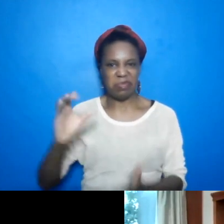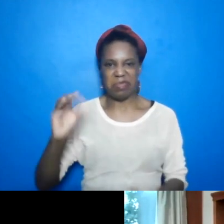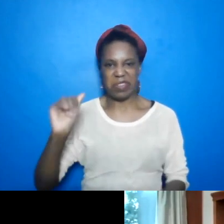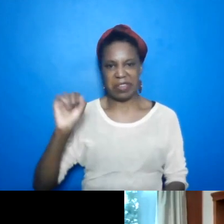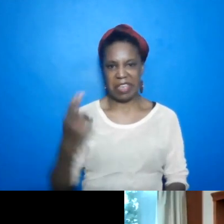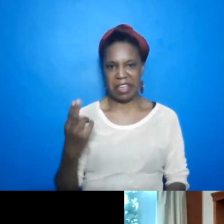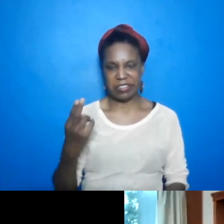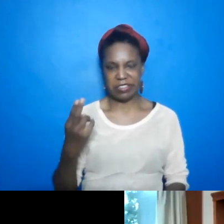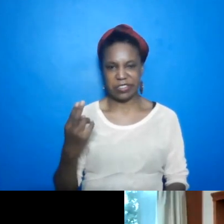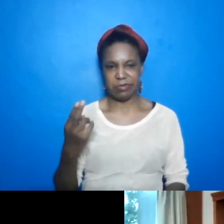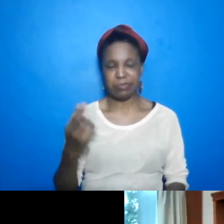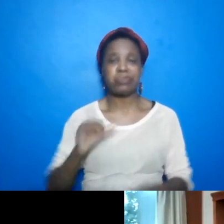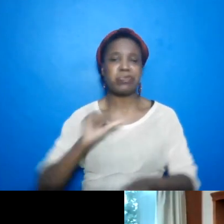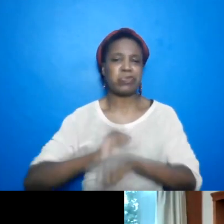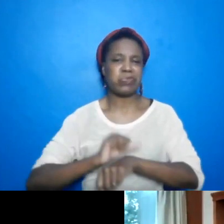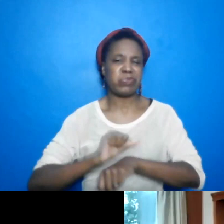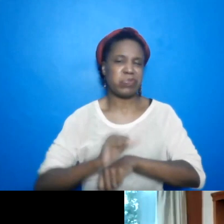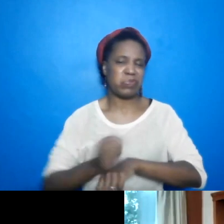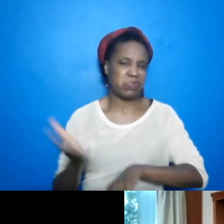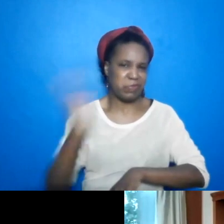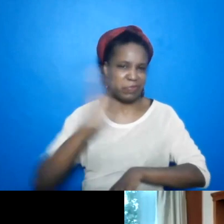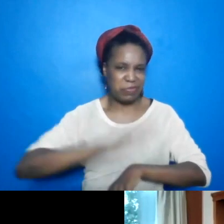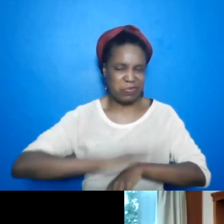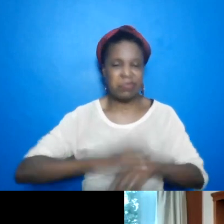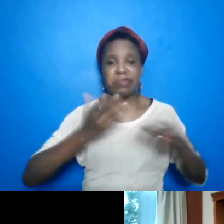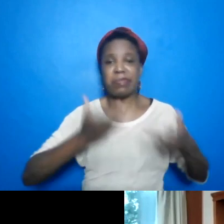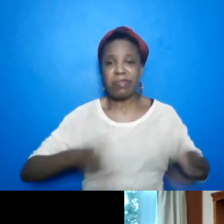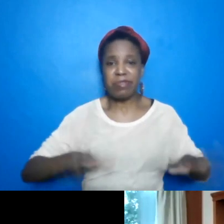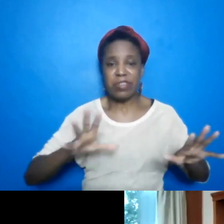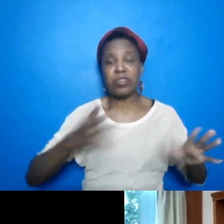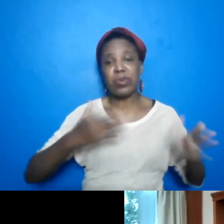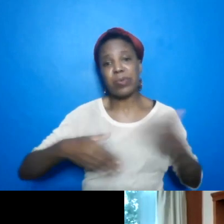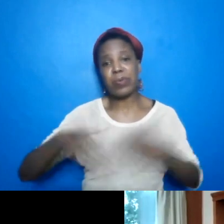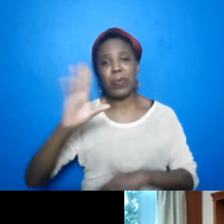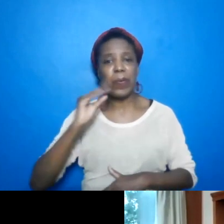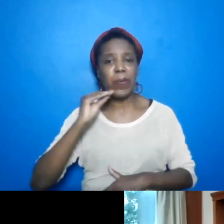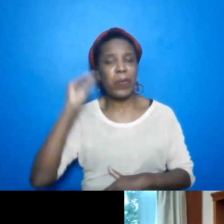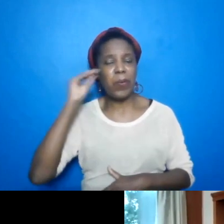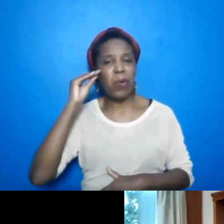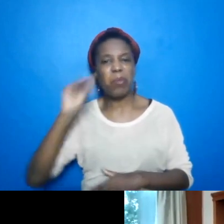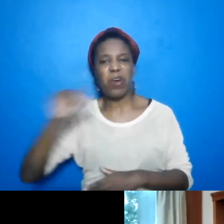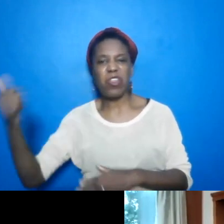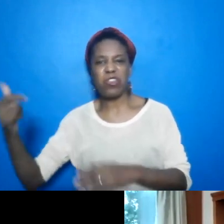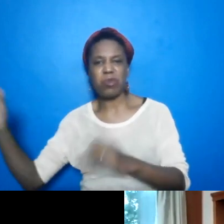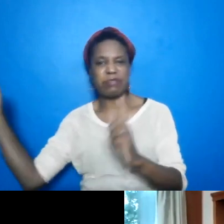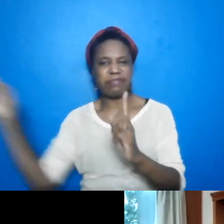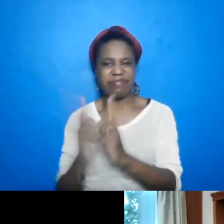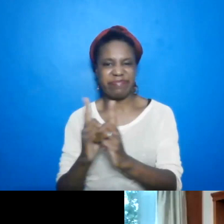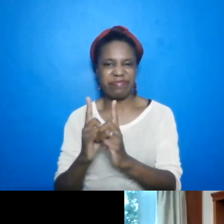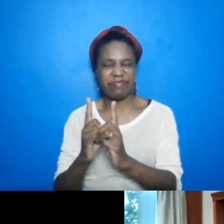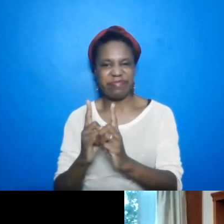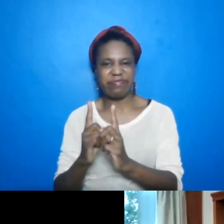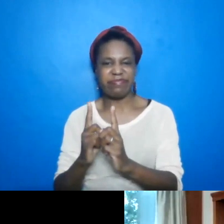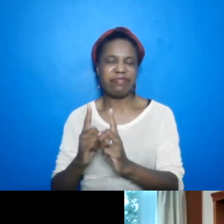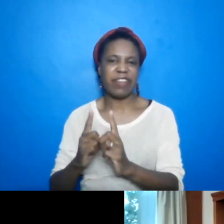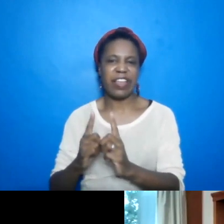usually, and they would be afraid to call the police because certain police officers were going to cooperate with ICE and